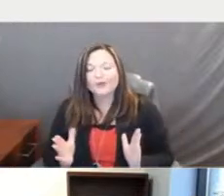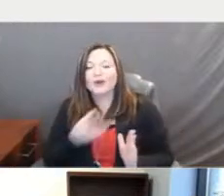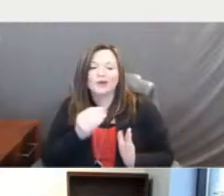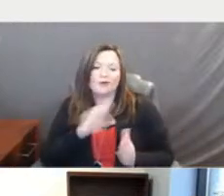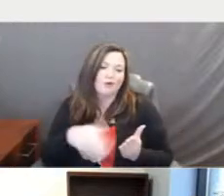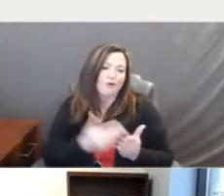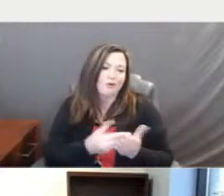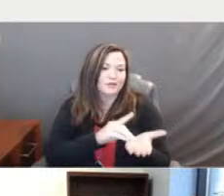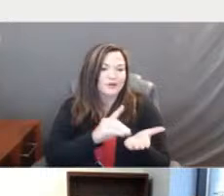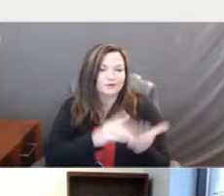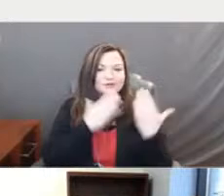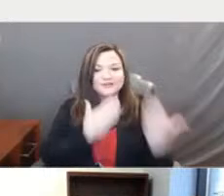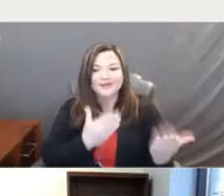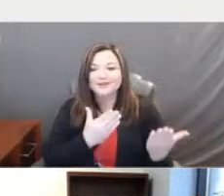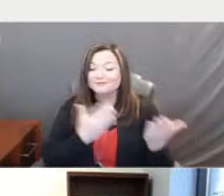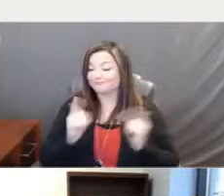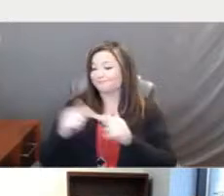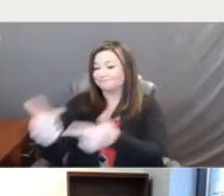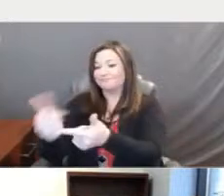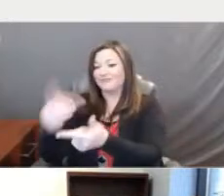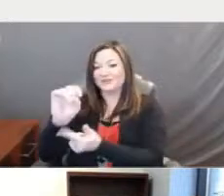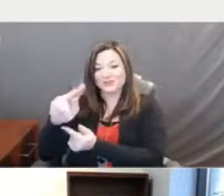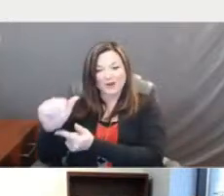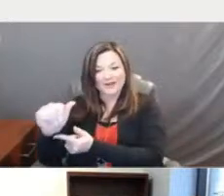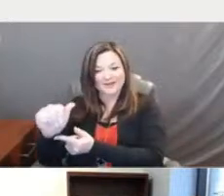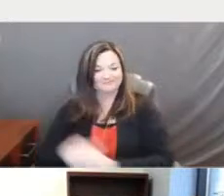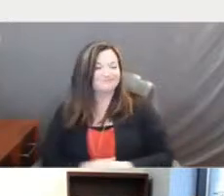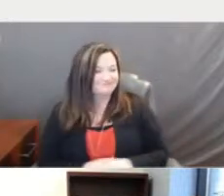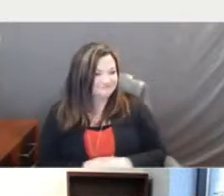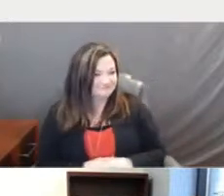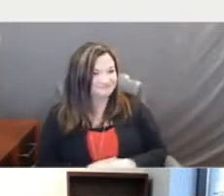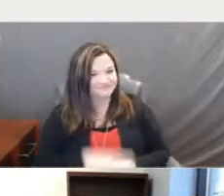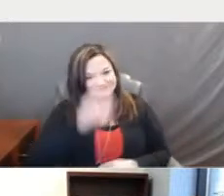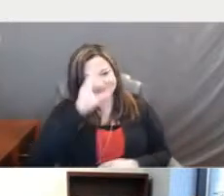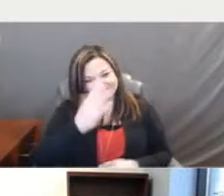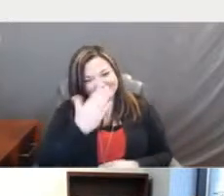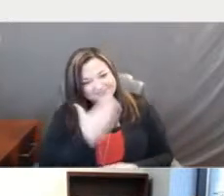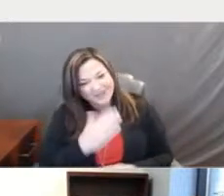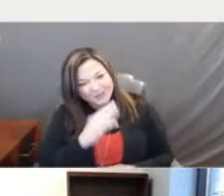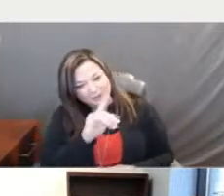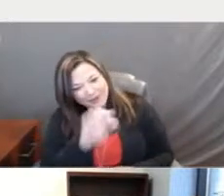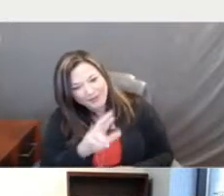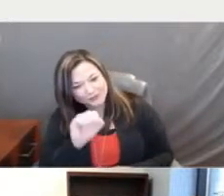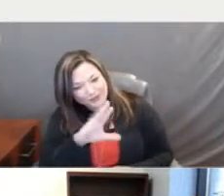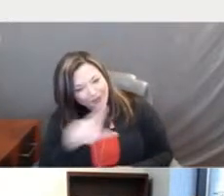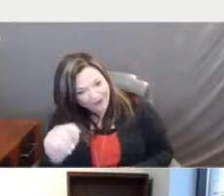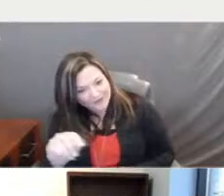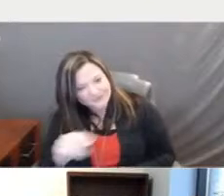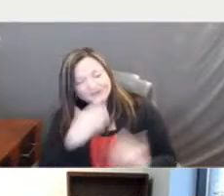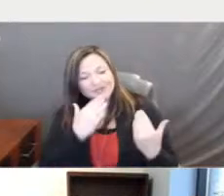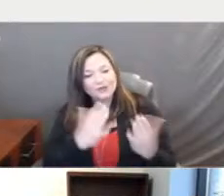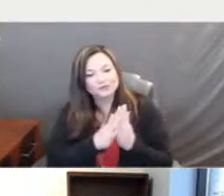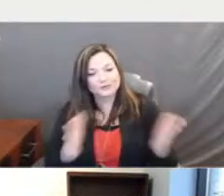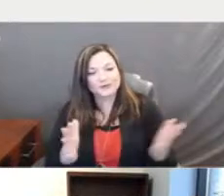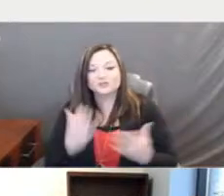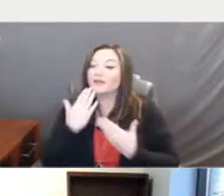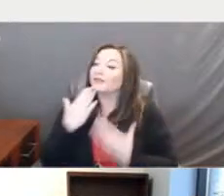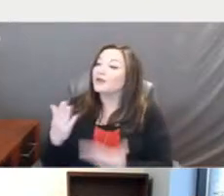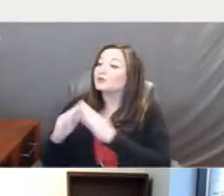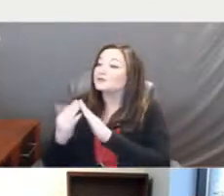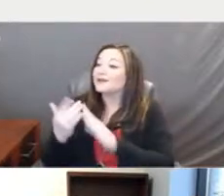doctors. Donna, you have it from here. All right, Mayor Scott, thank you so much. And thank the city of Little Rock